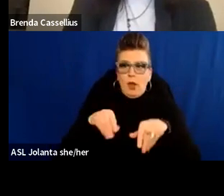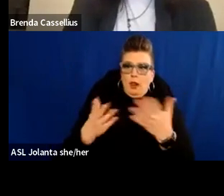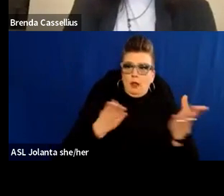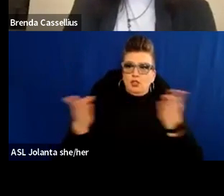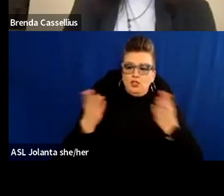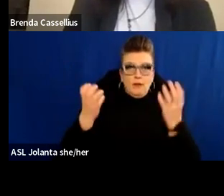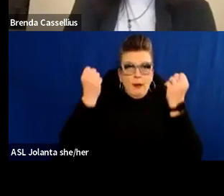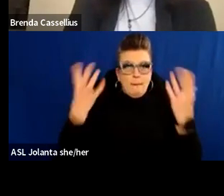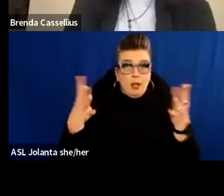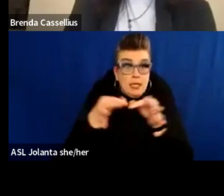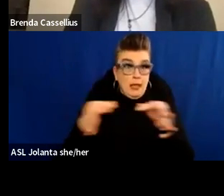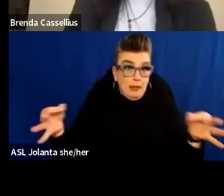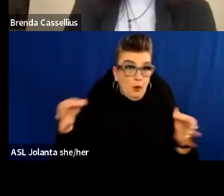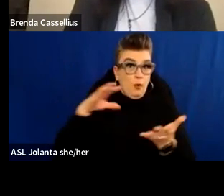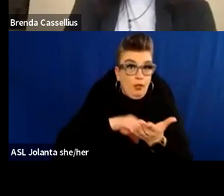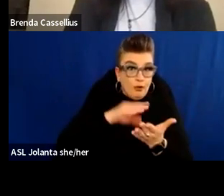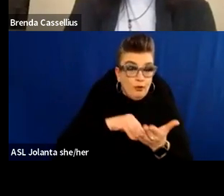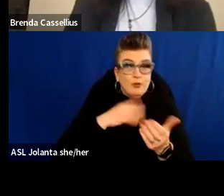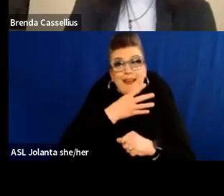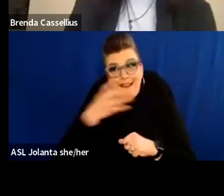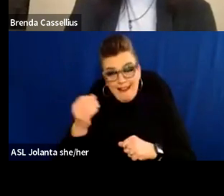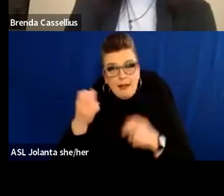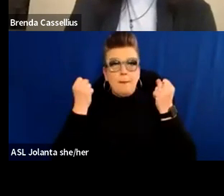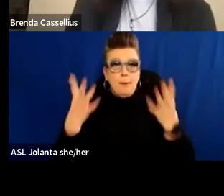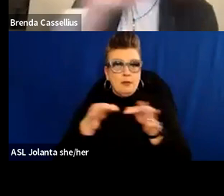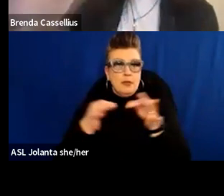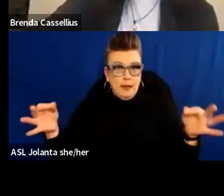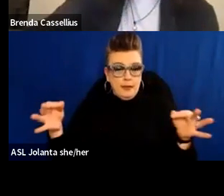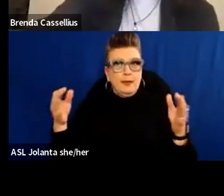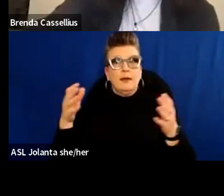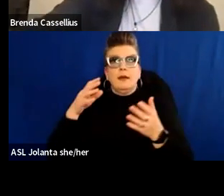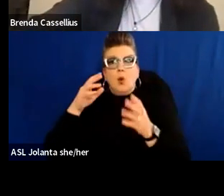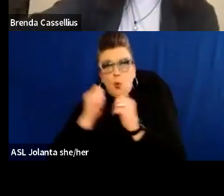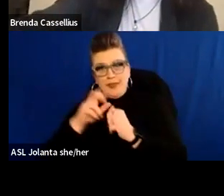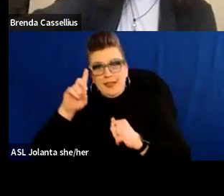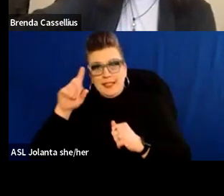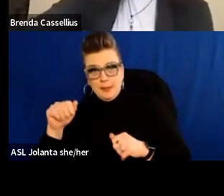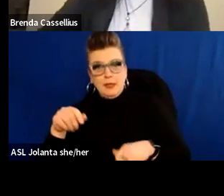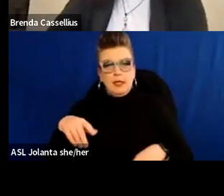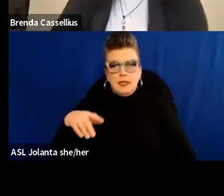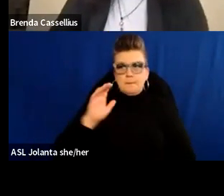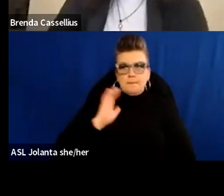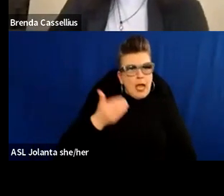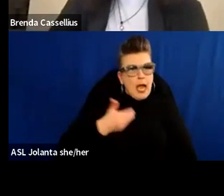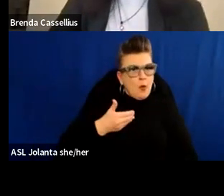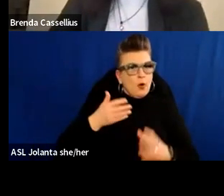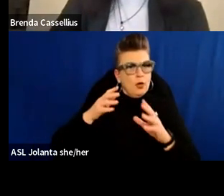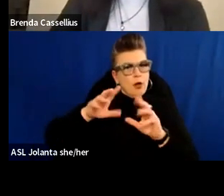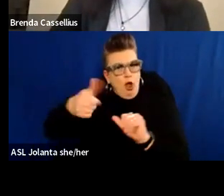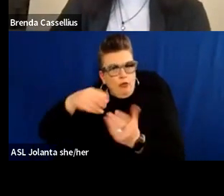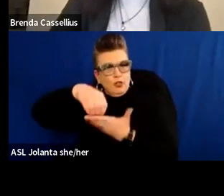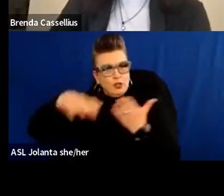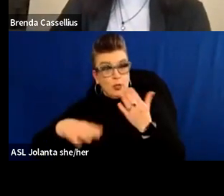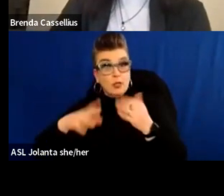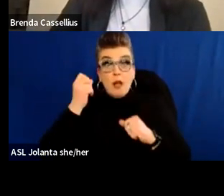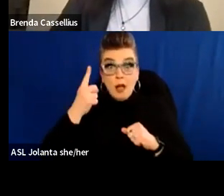learners our multilingual learners with disabilities our site students and it really focuses around implementation of native